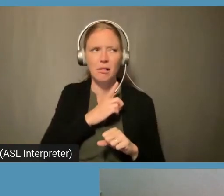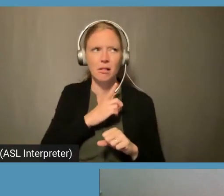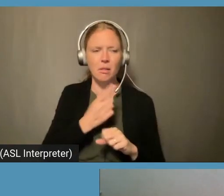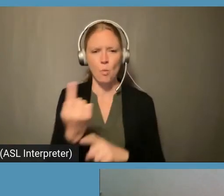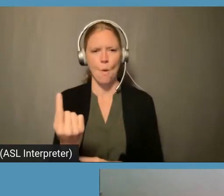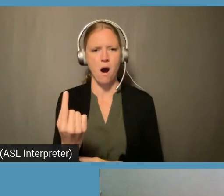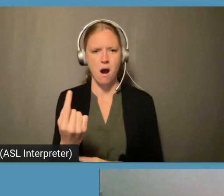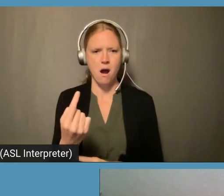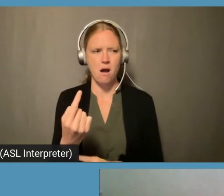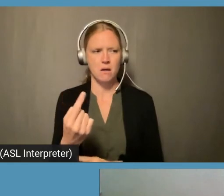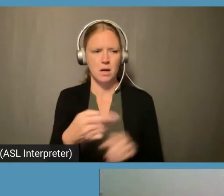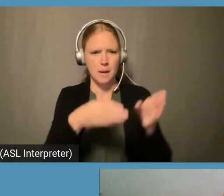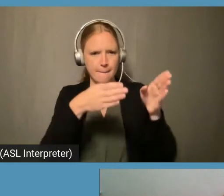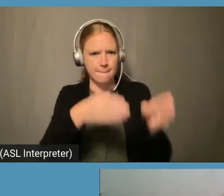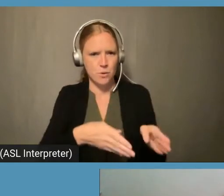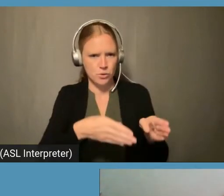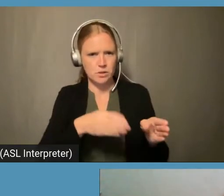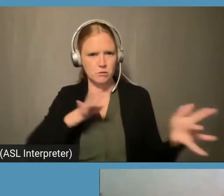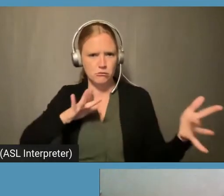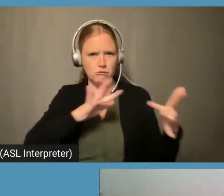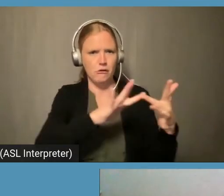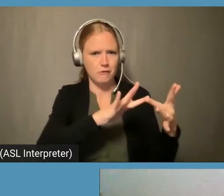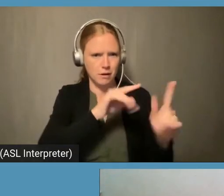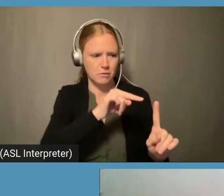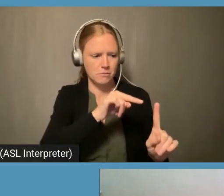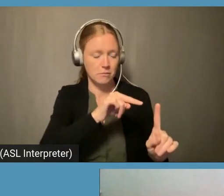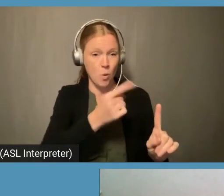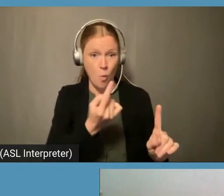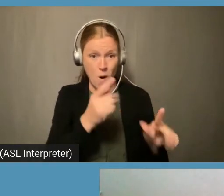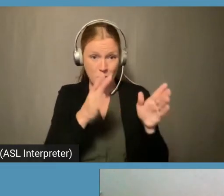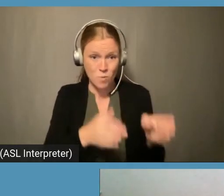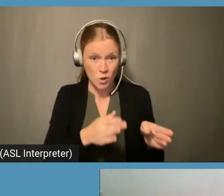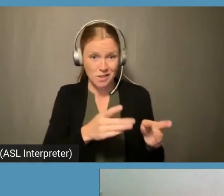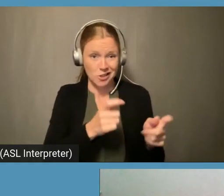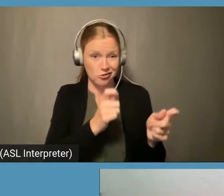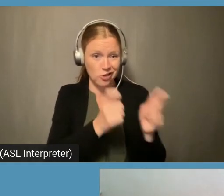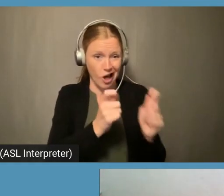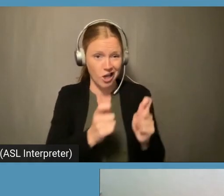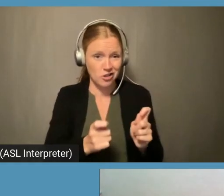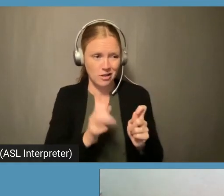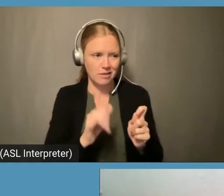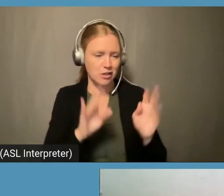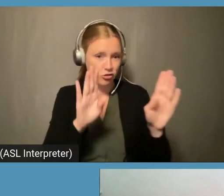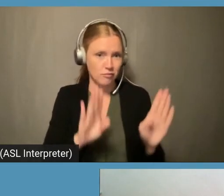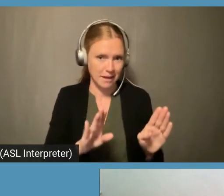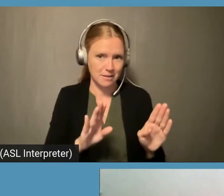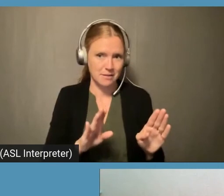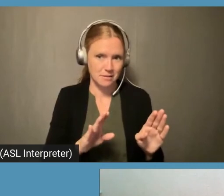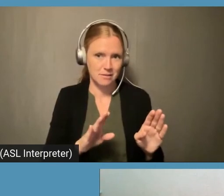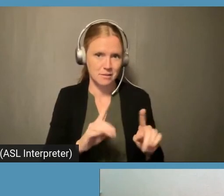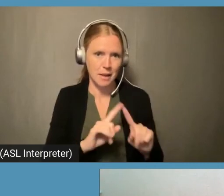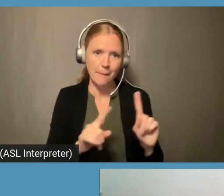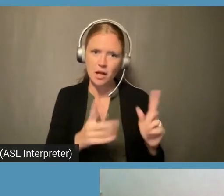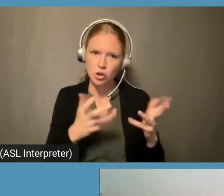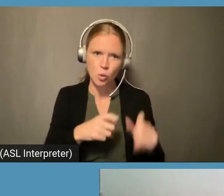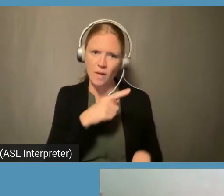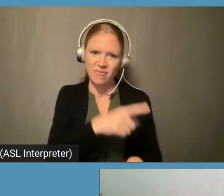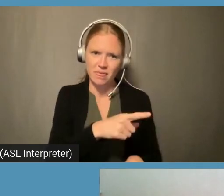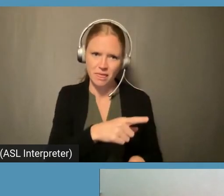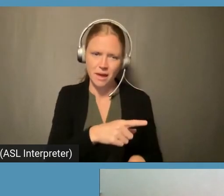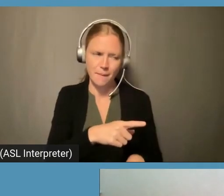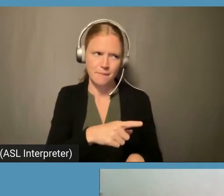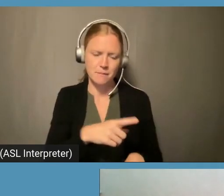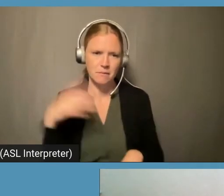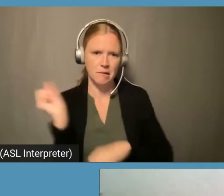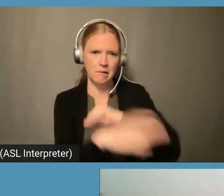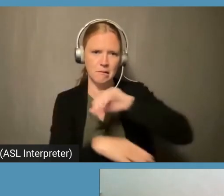a single person who's making those changes, really great. As long as that person doesn't become a bottleneck.